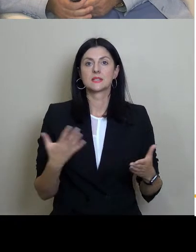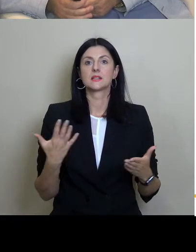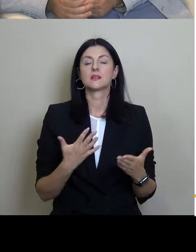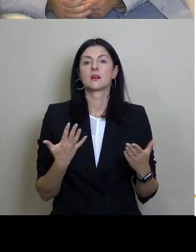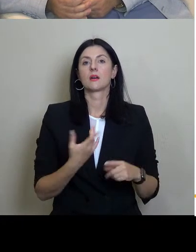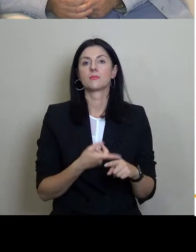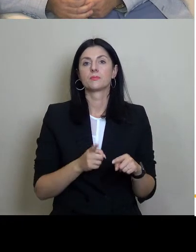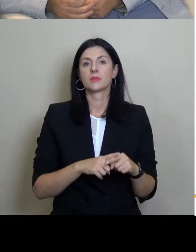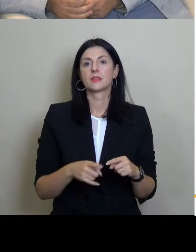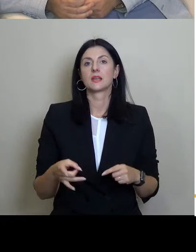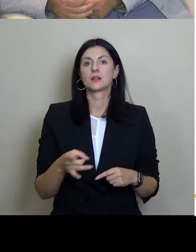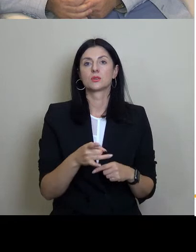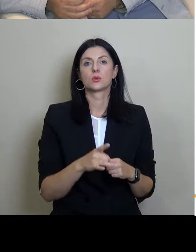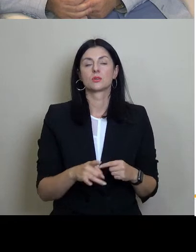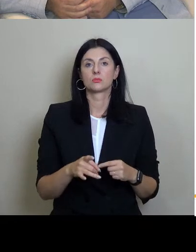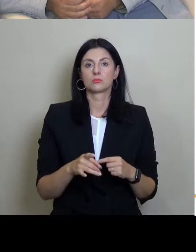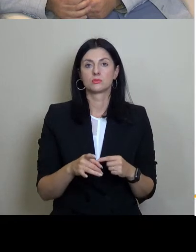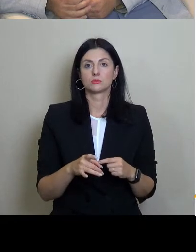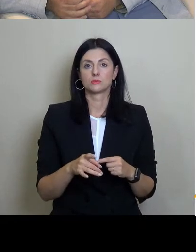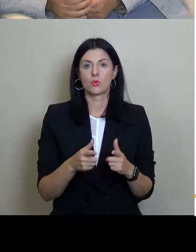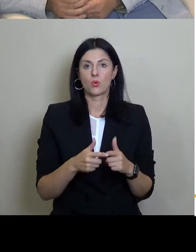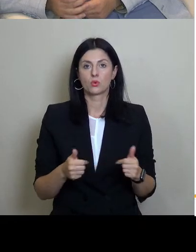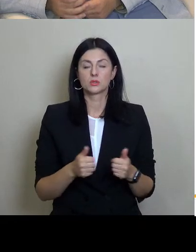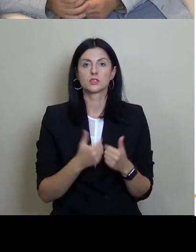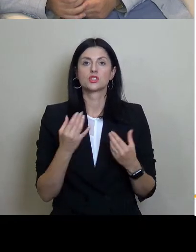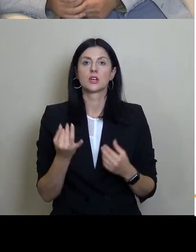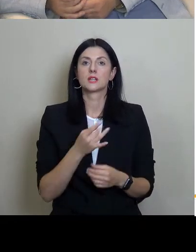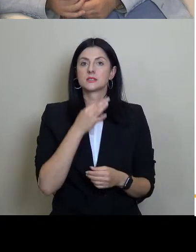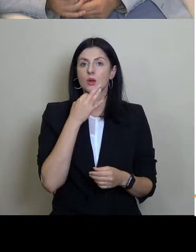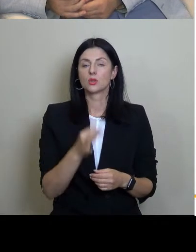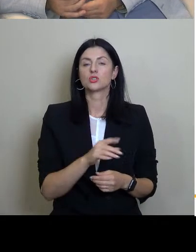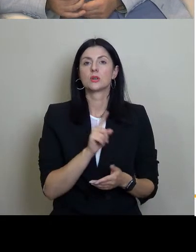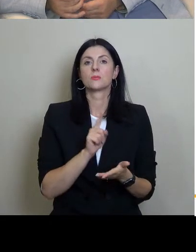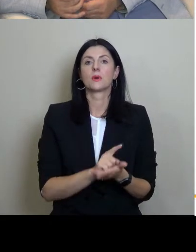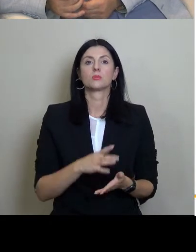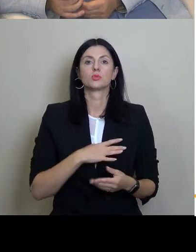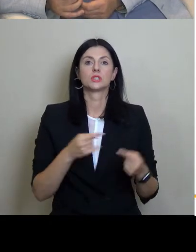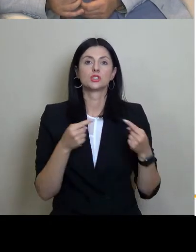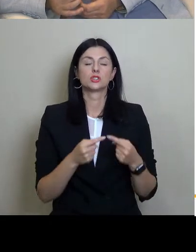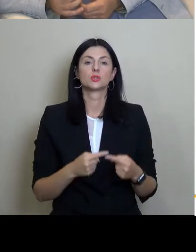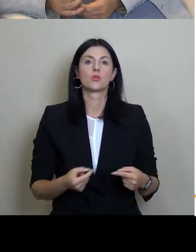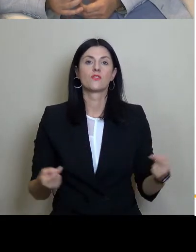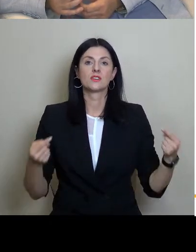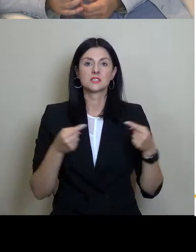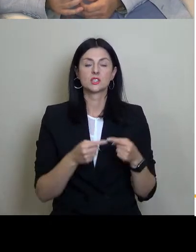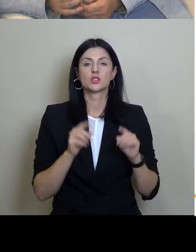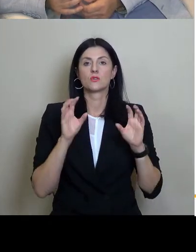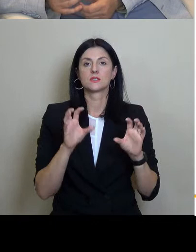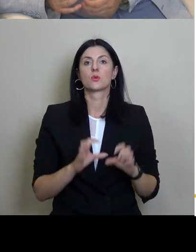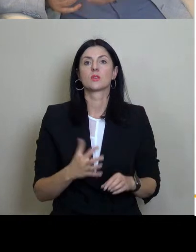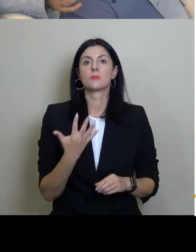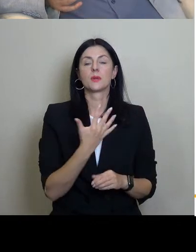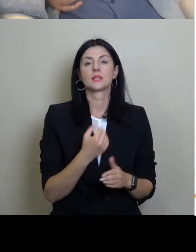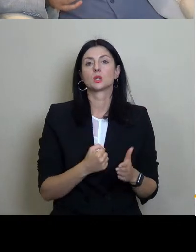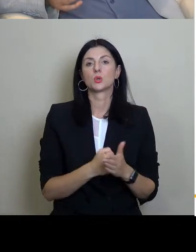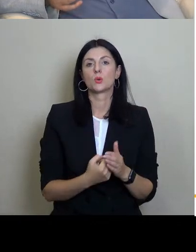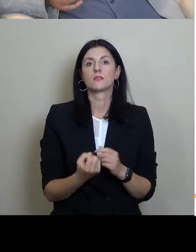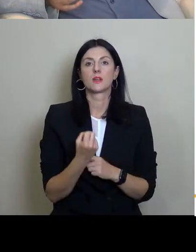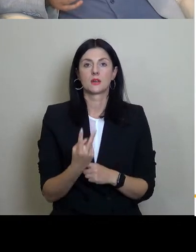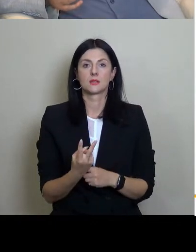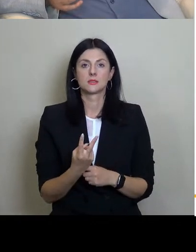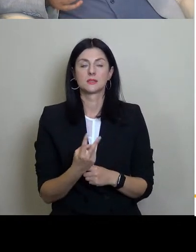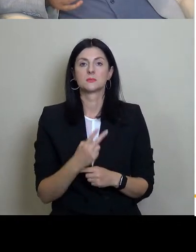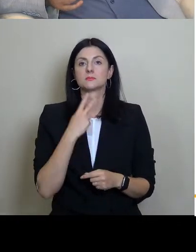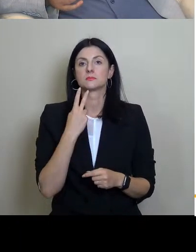a specific political force in this particular constituency. And there should be 5